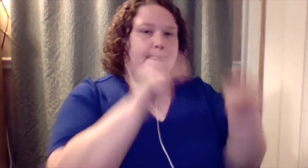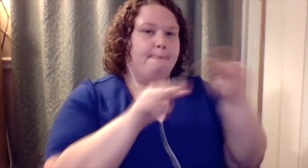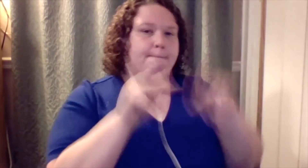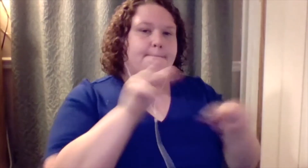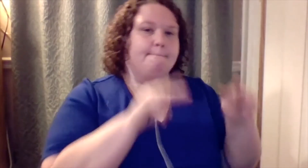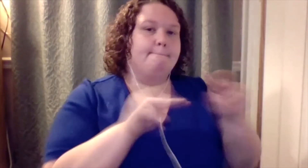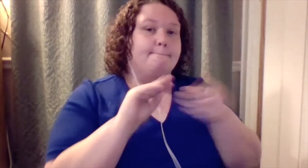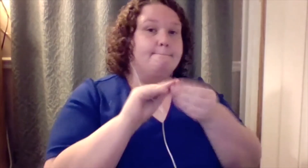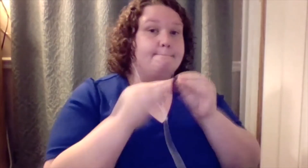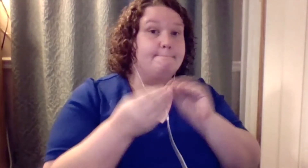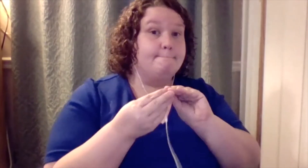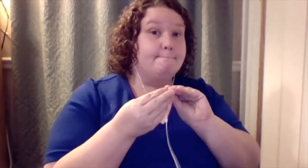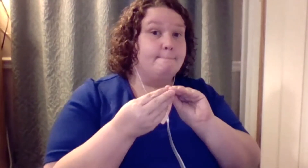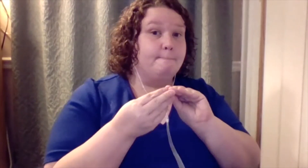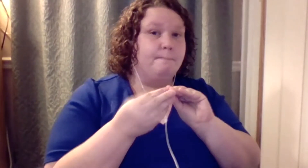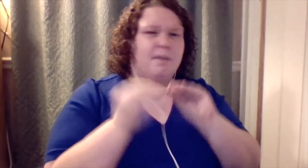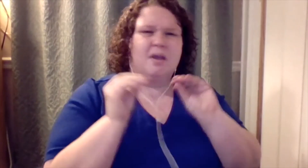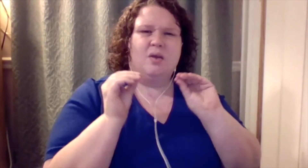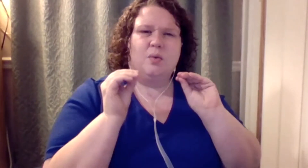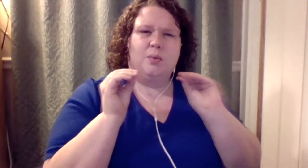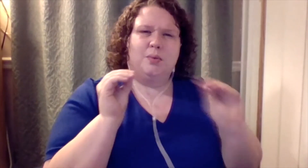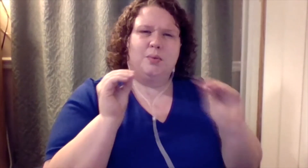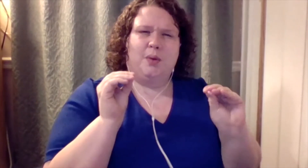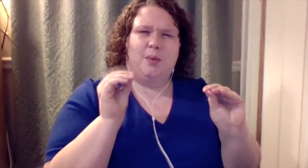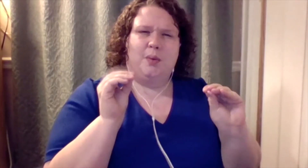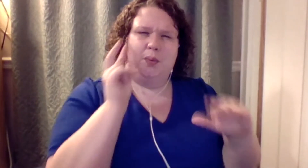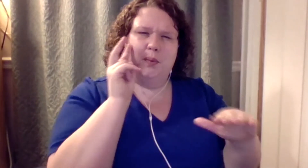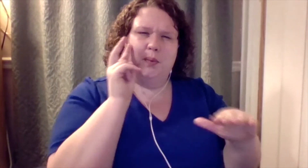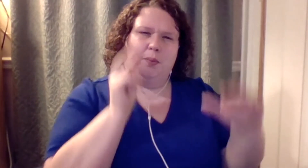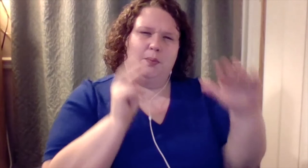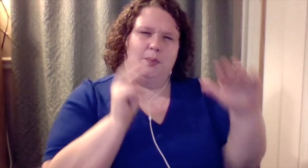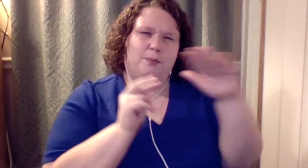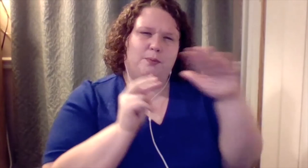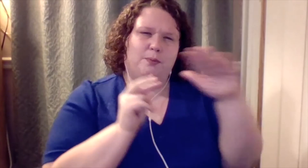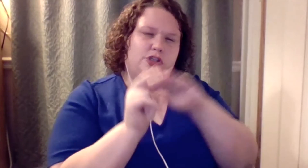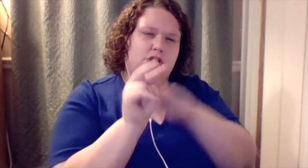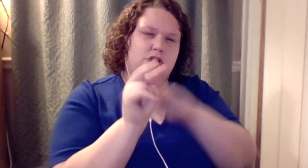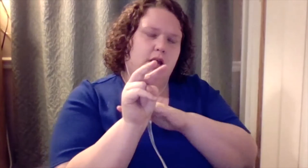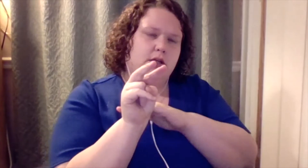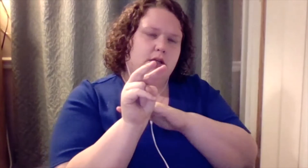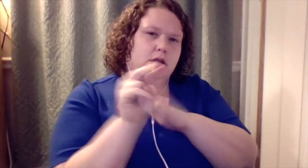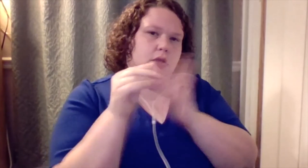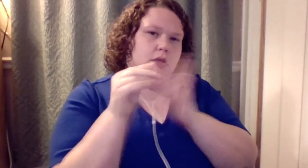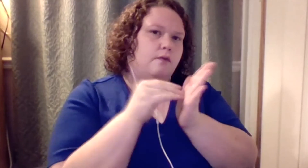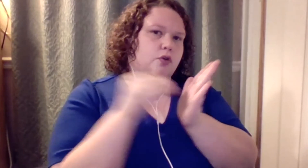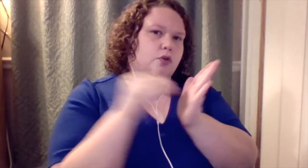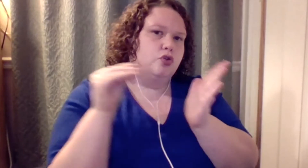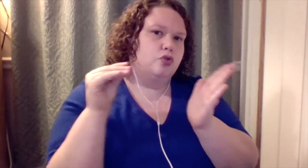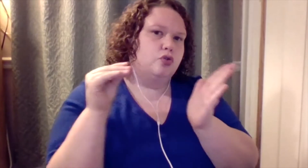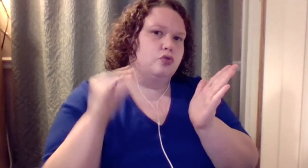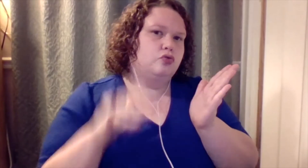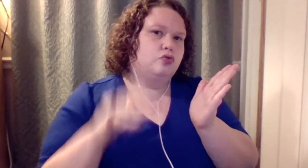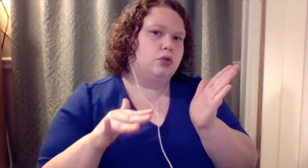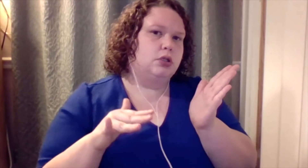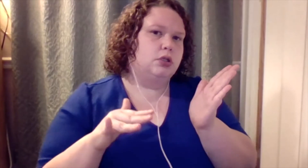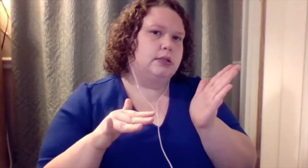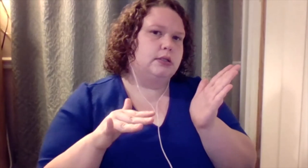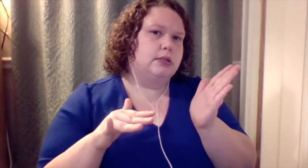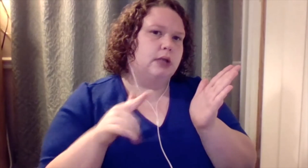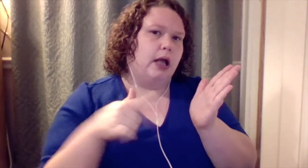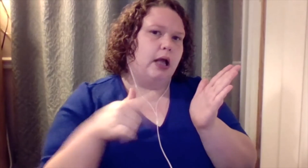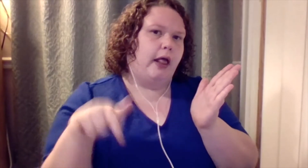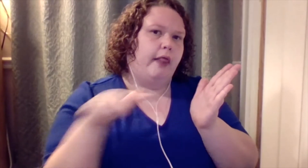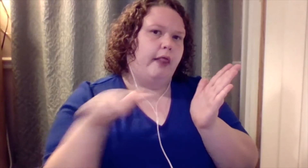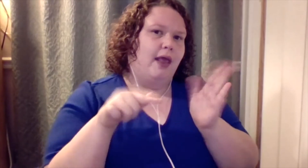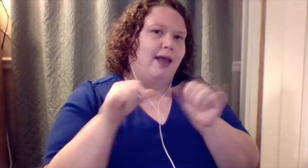were no projections about students continuing to leave